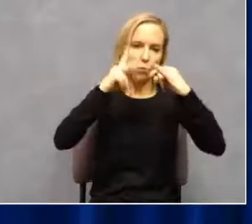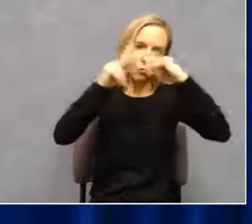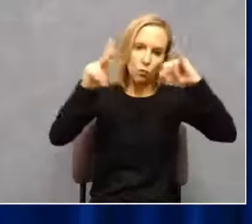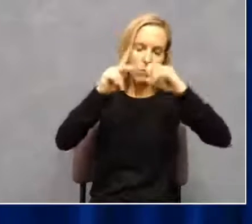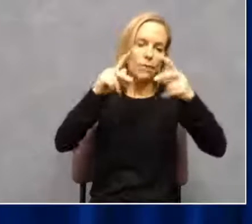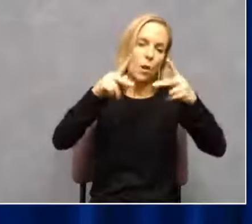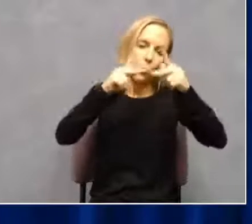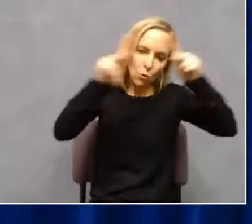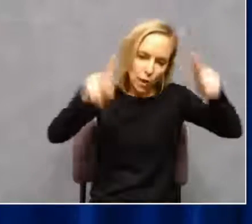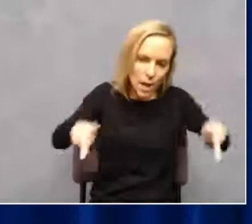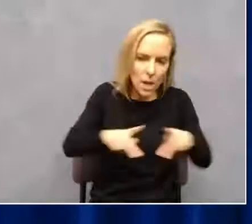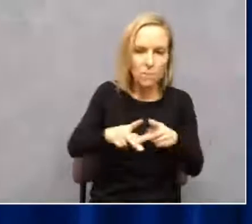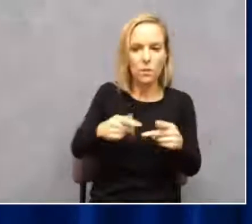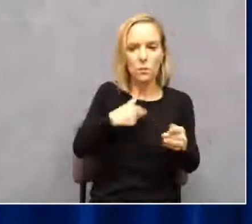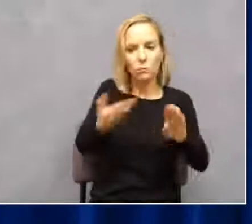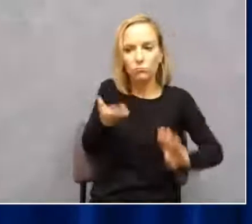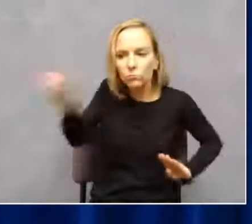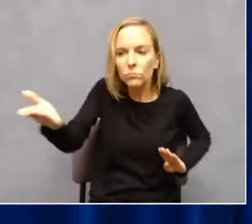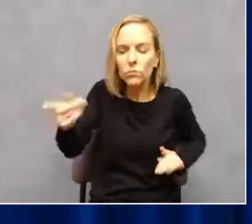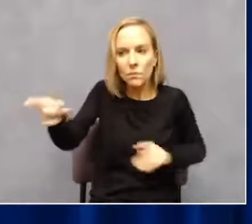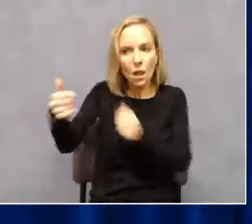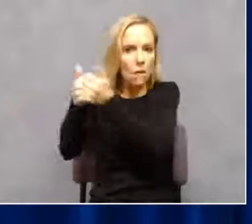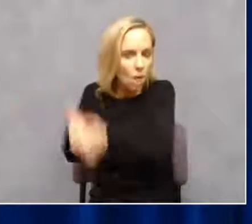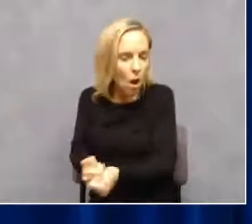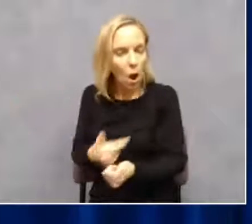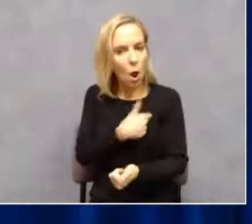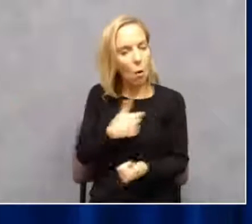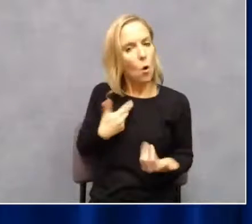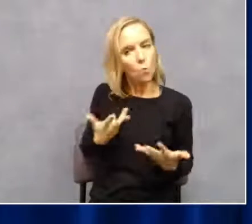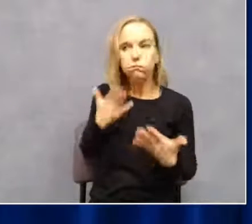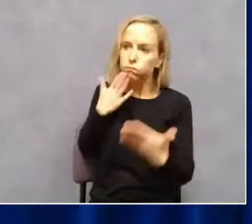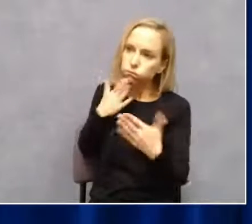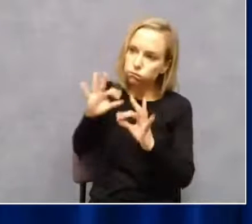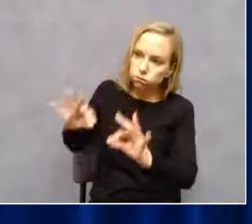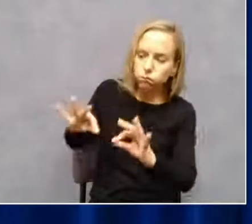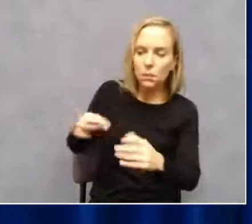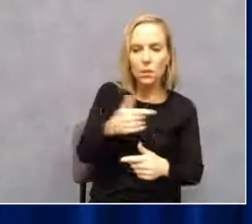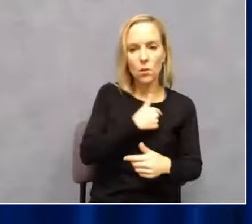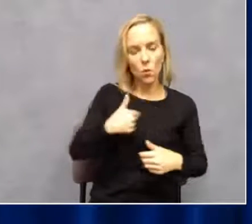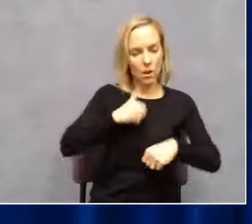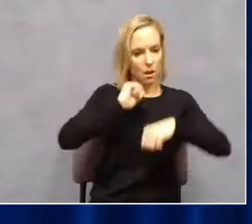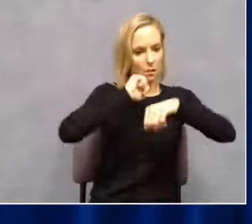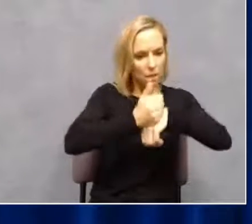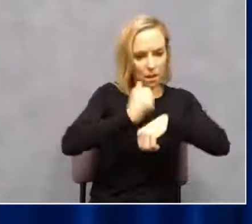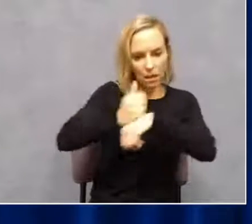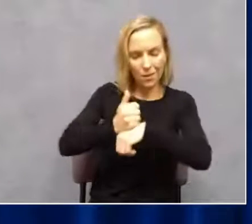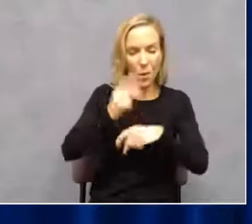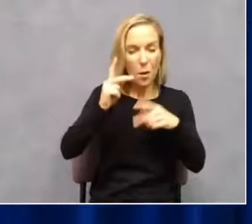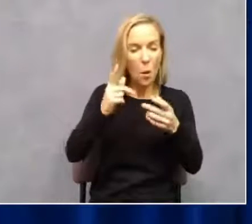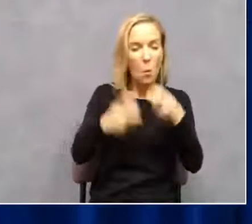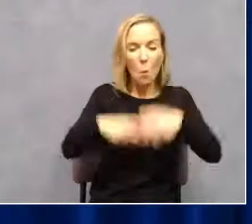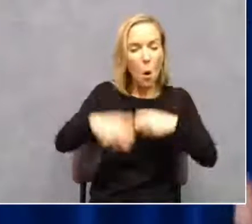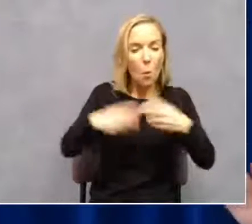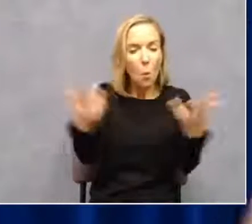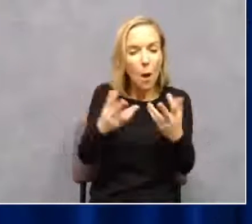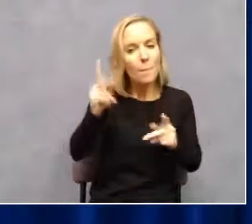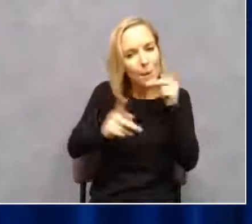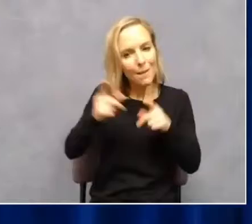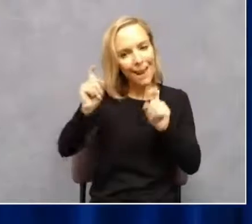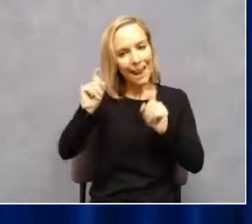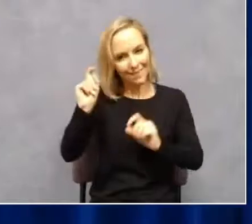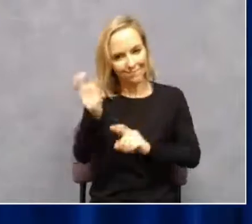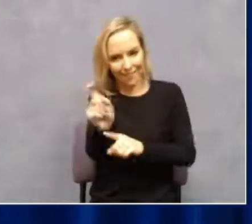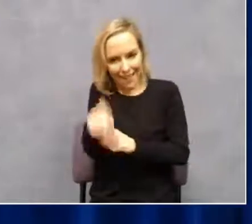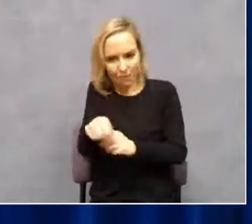that. There are plenty of guidances and mandates in place. The problem is people have to follow them. And so as we look at the